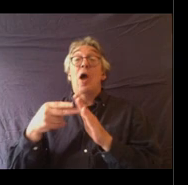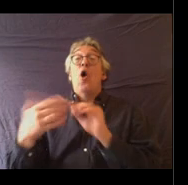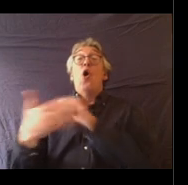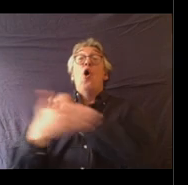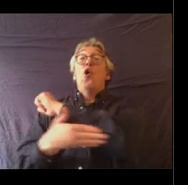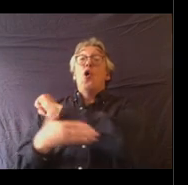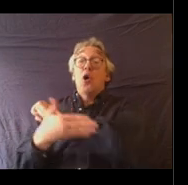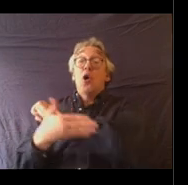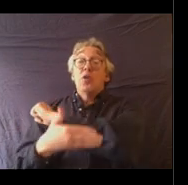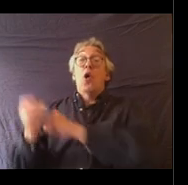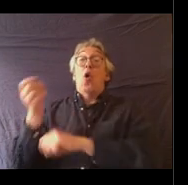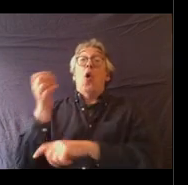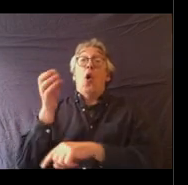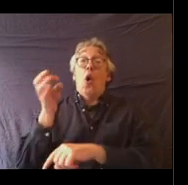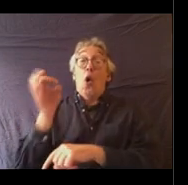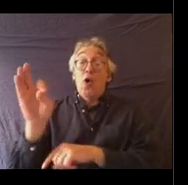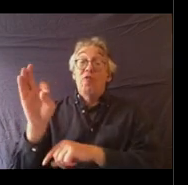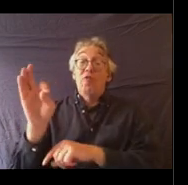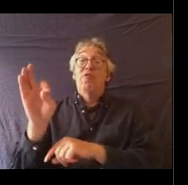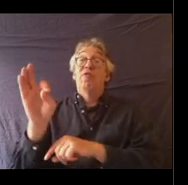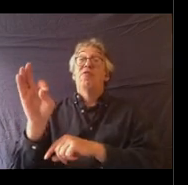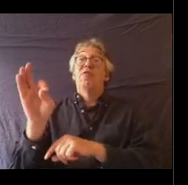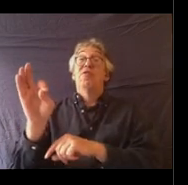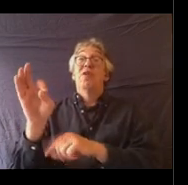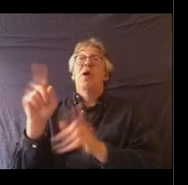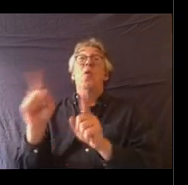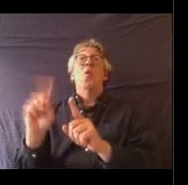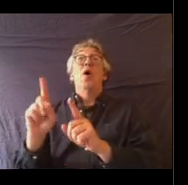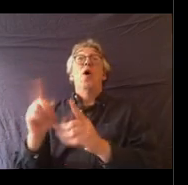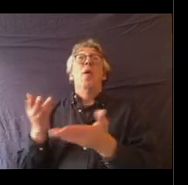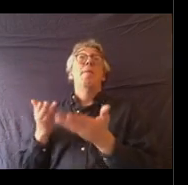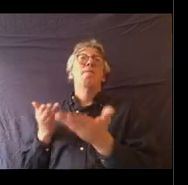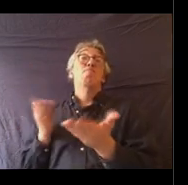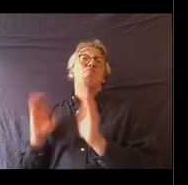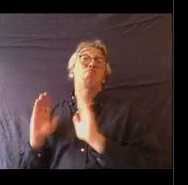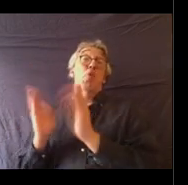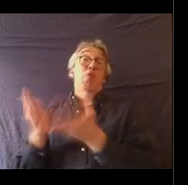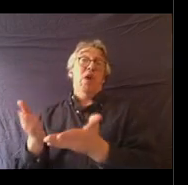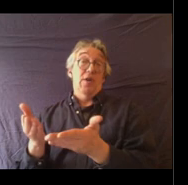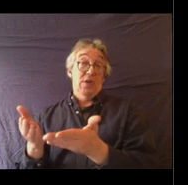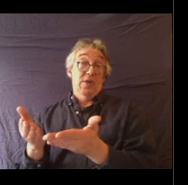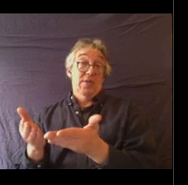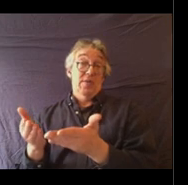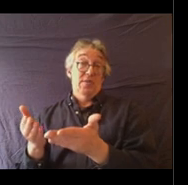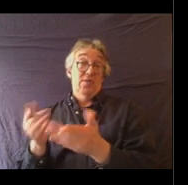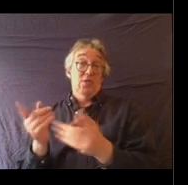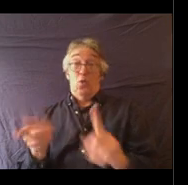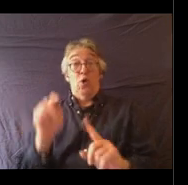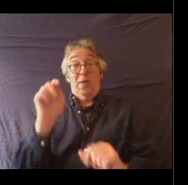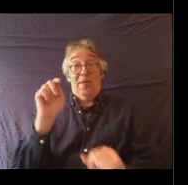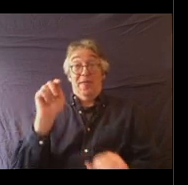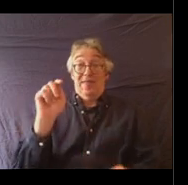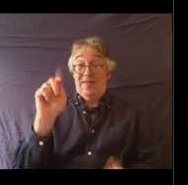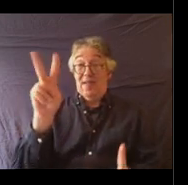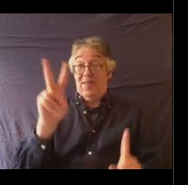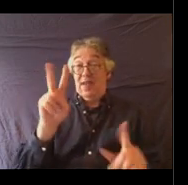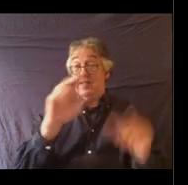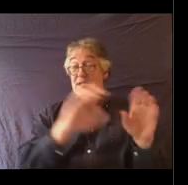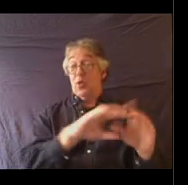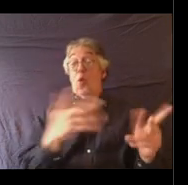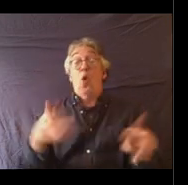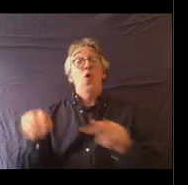the establishment where the provider is established. So either for the broadcaster or for the video on demand,